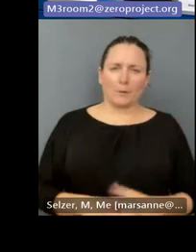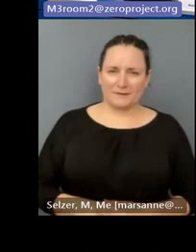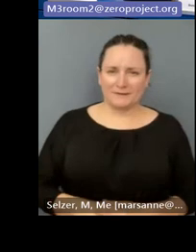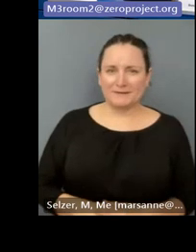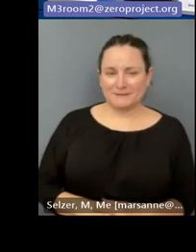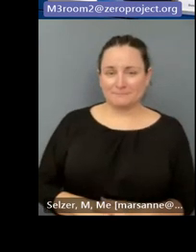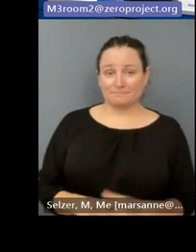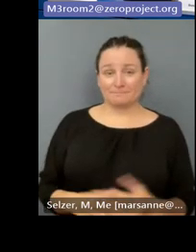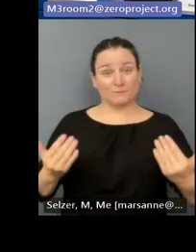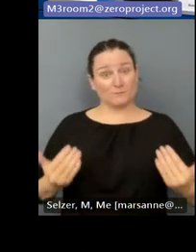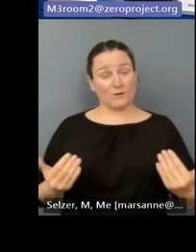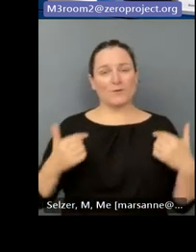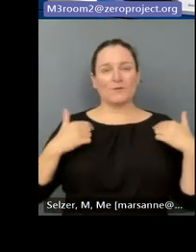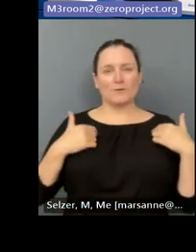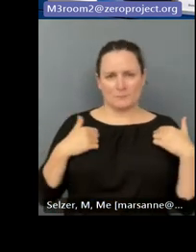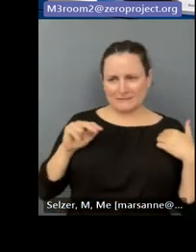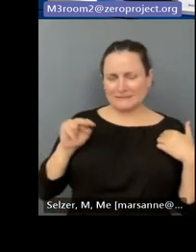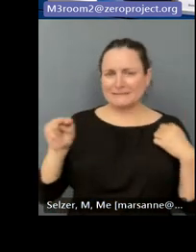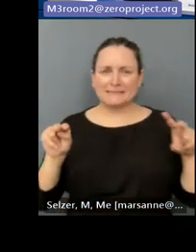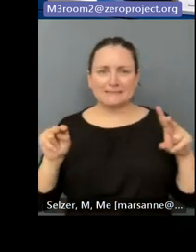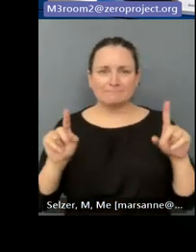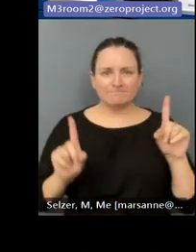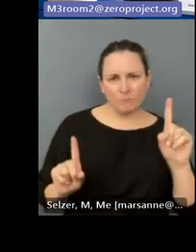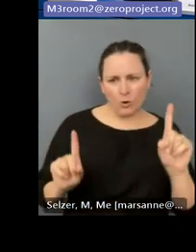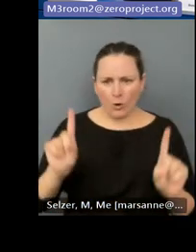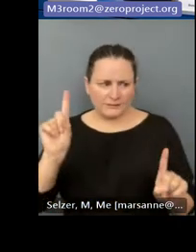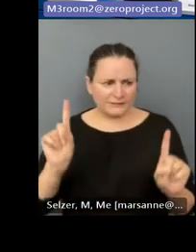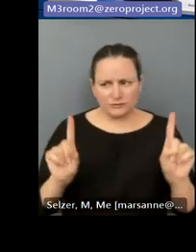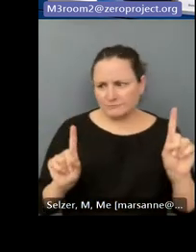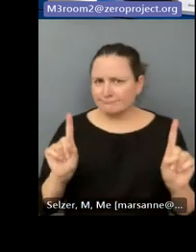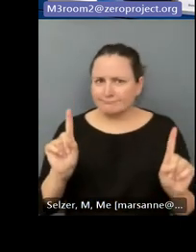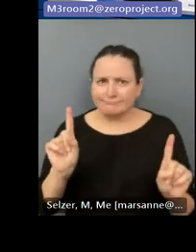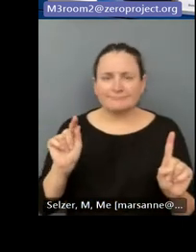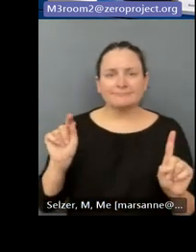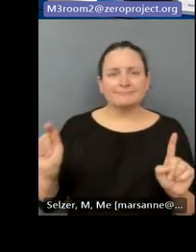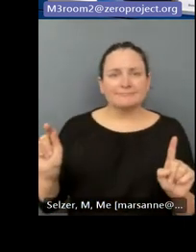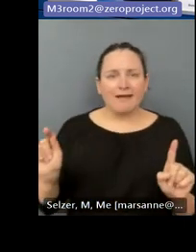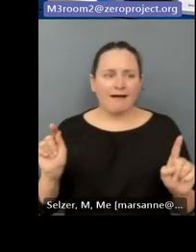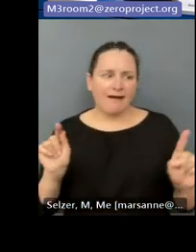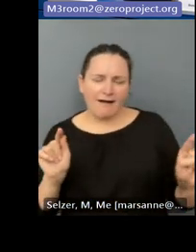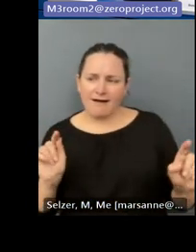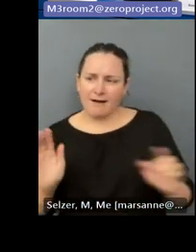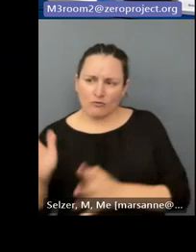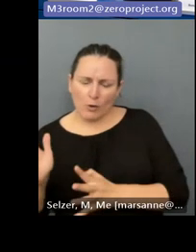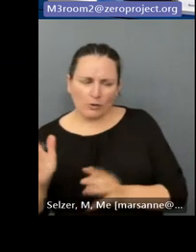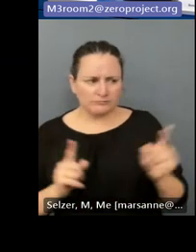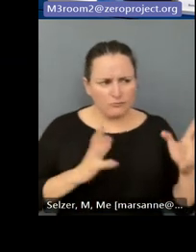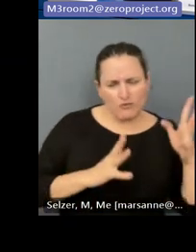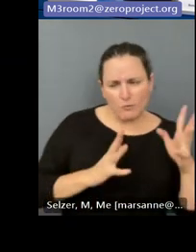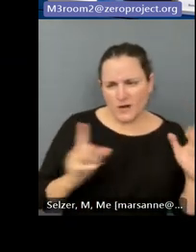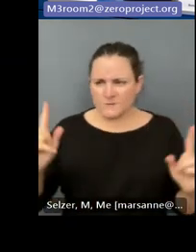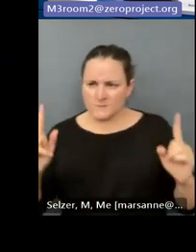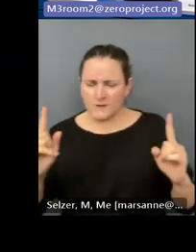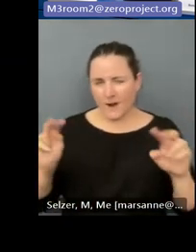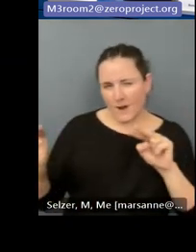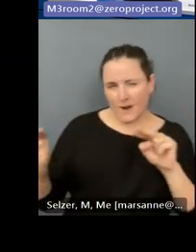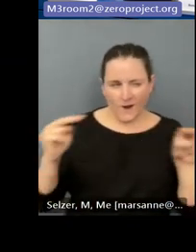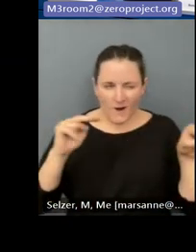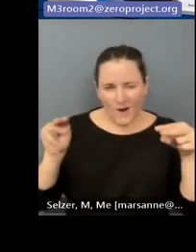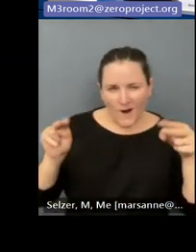robotic tournaments. These achievements are not only a recognition to effort, but a burning testimony of the authentic